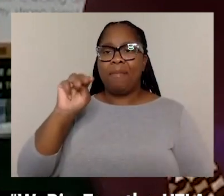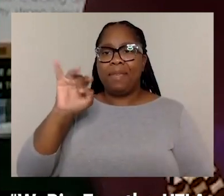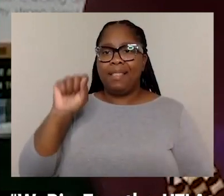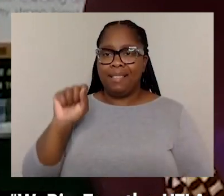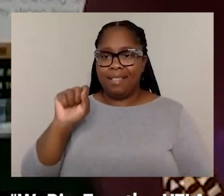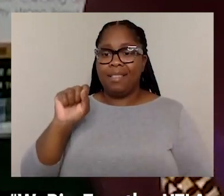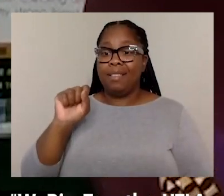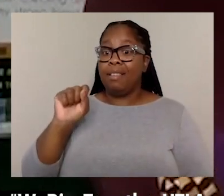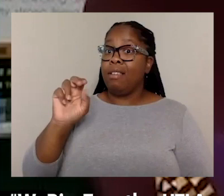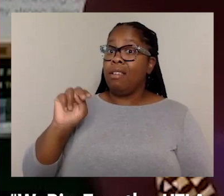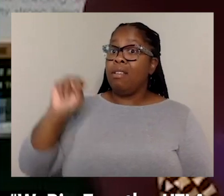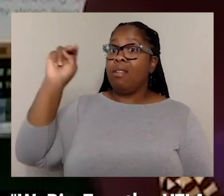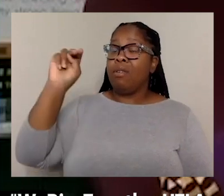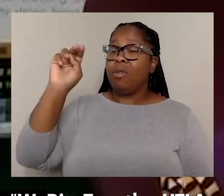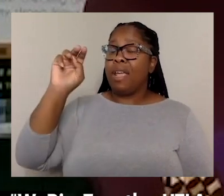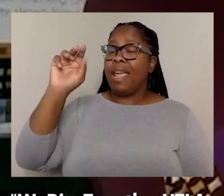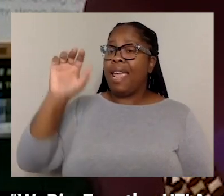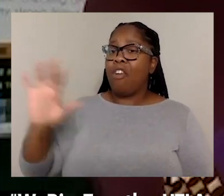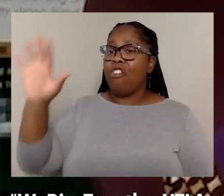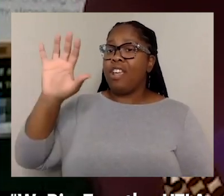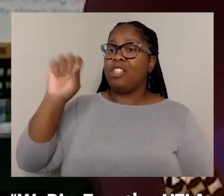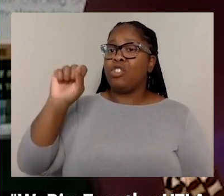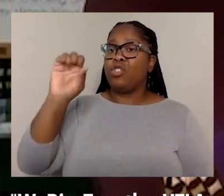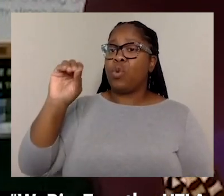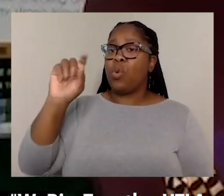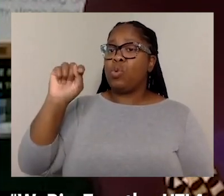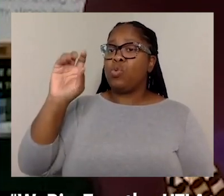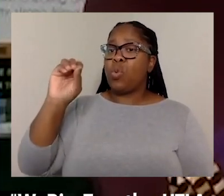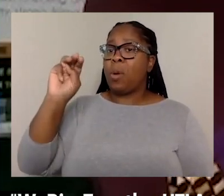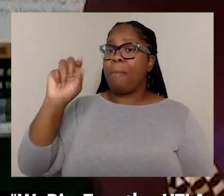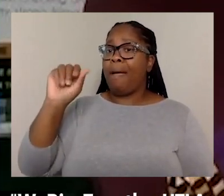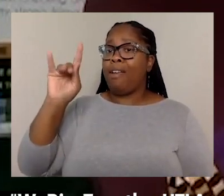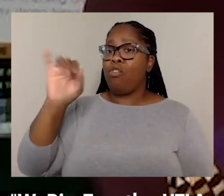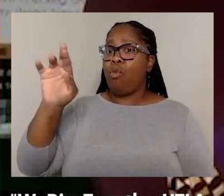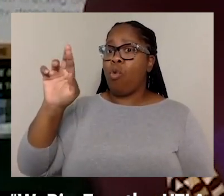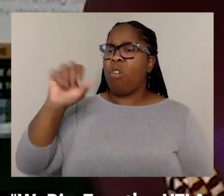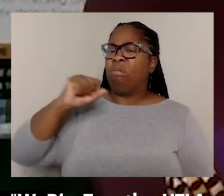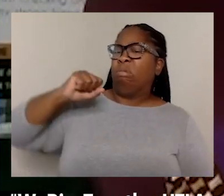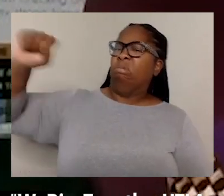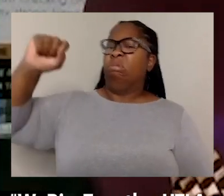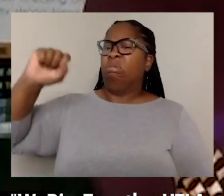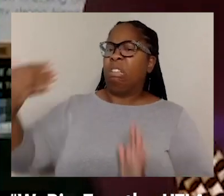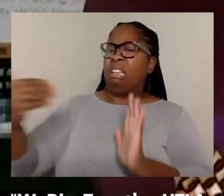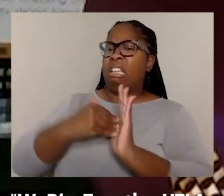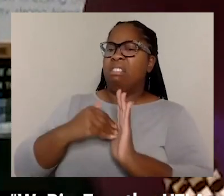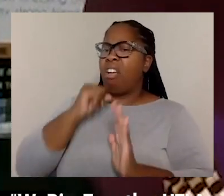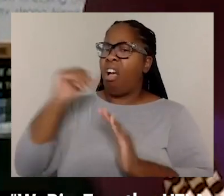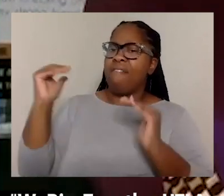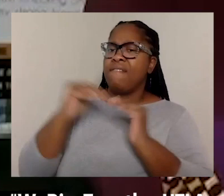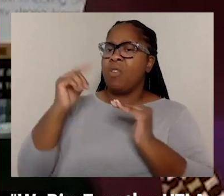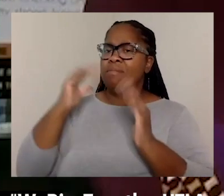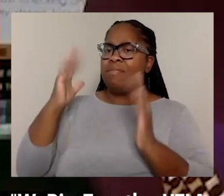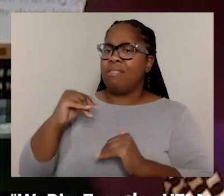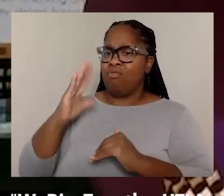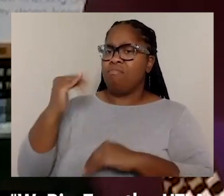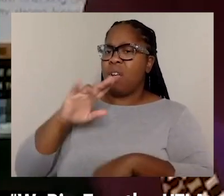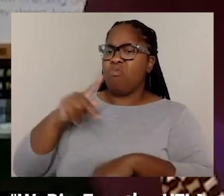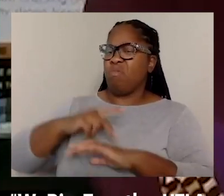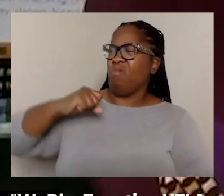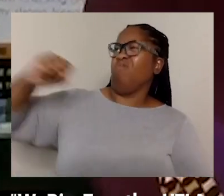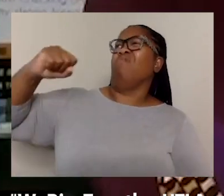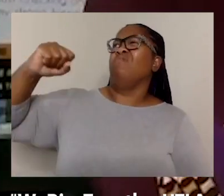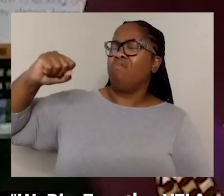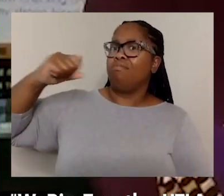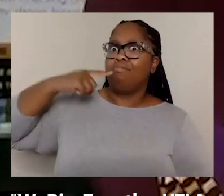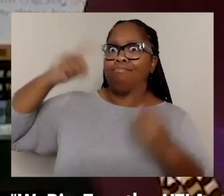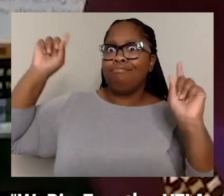Sotomayor CAT team pushed back on unfair expectations from the principal. They also meet regularly to